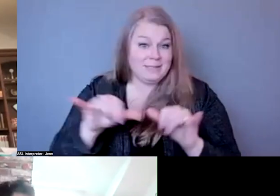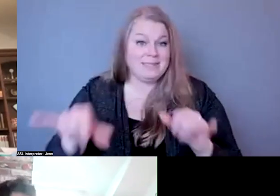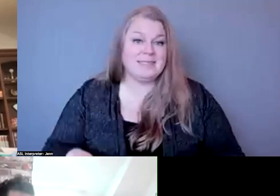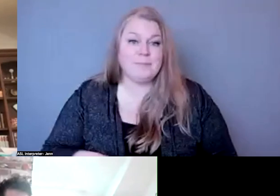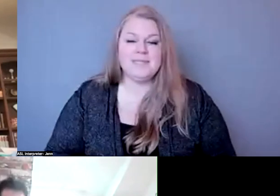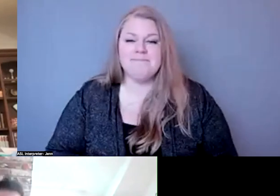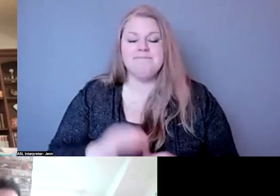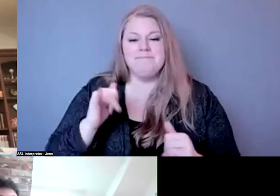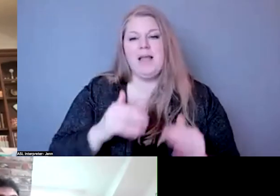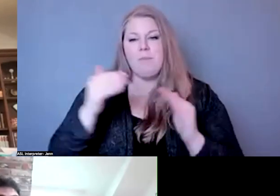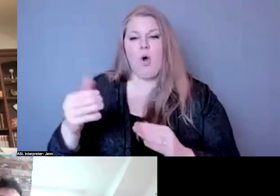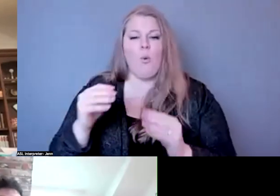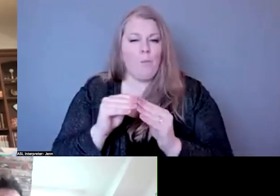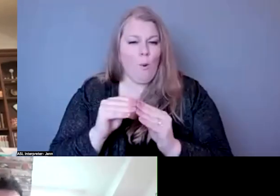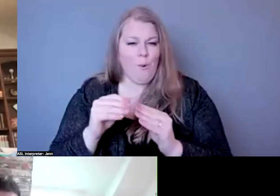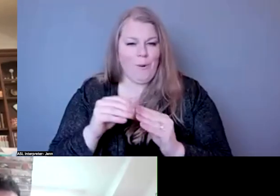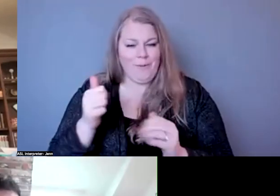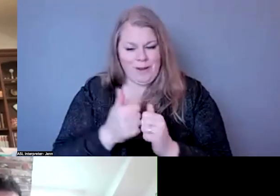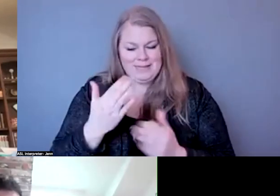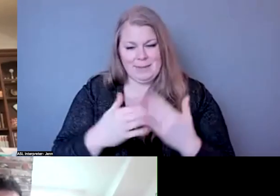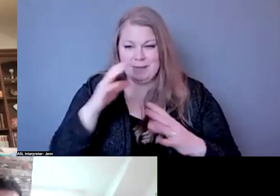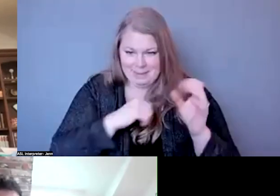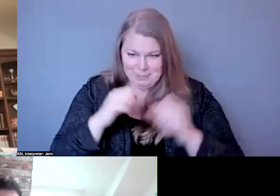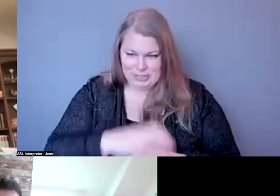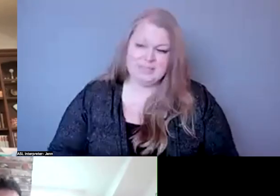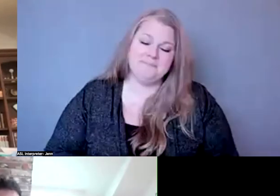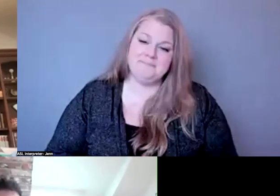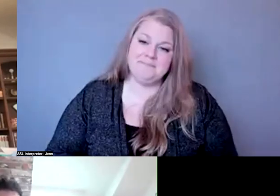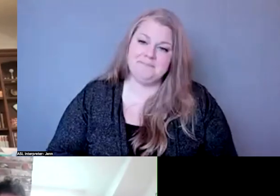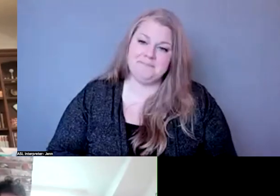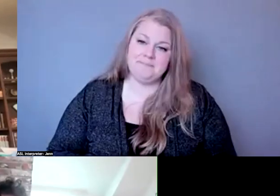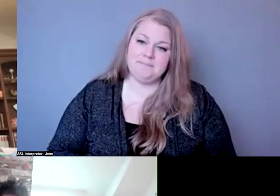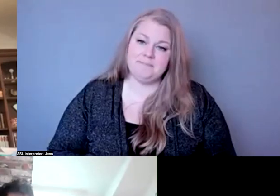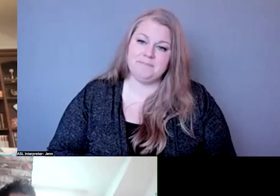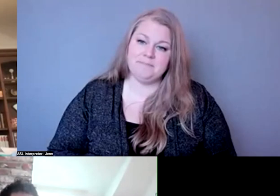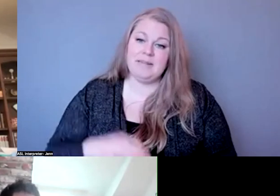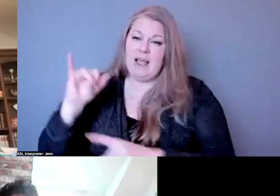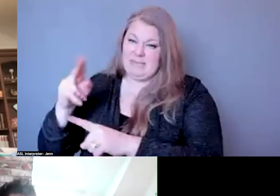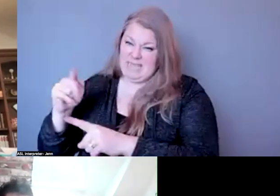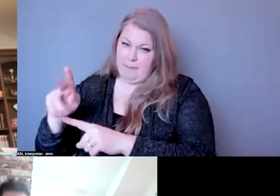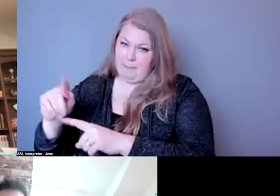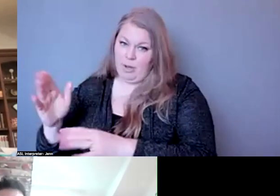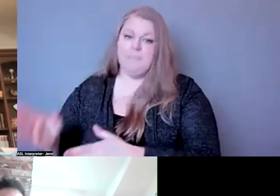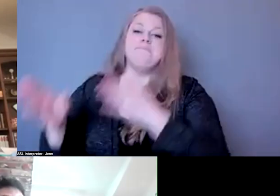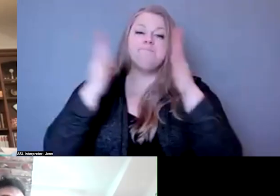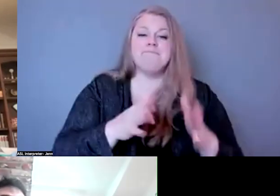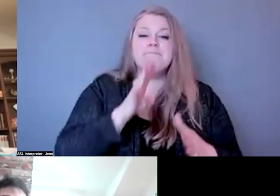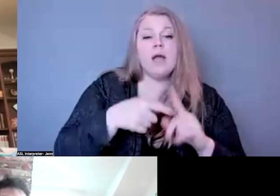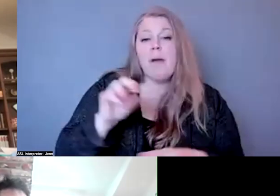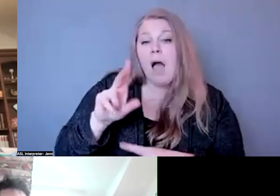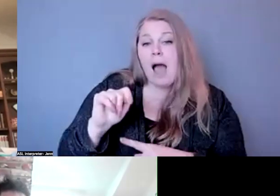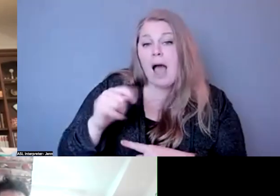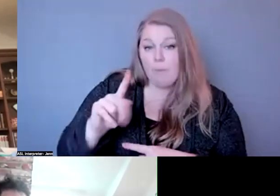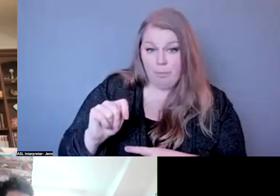going with this list of assumptions. So additionally, in terms of, that was input. In terms of output, we're